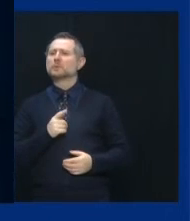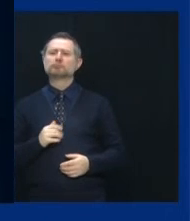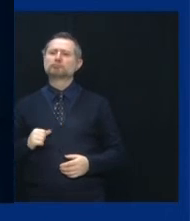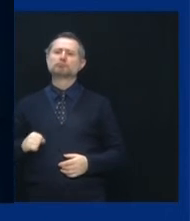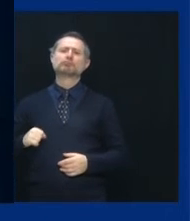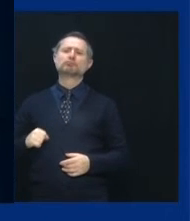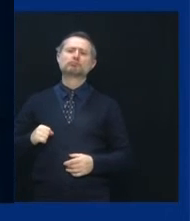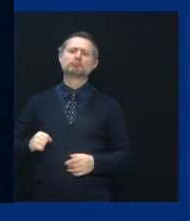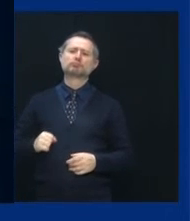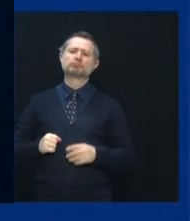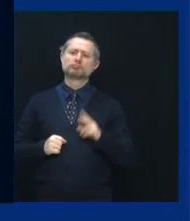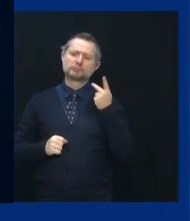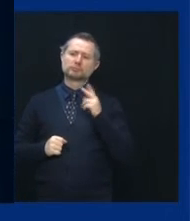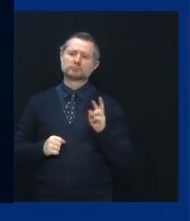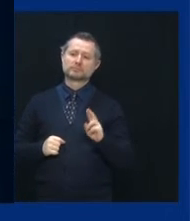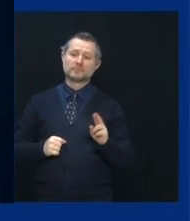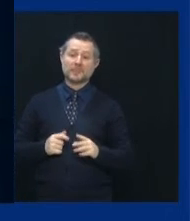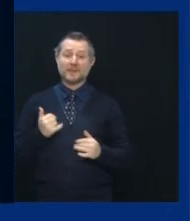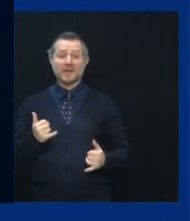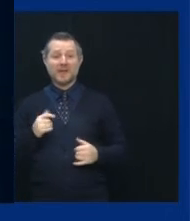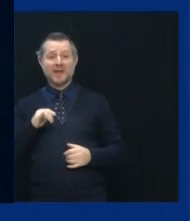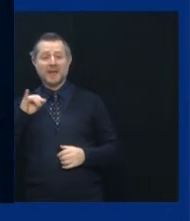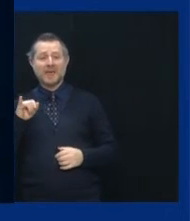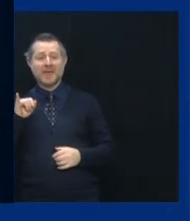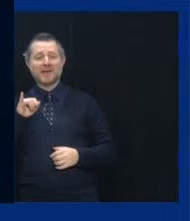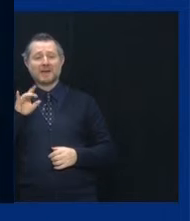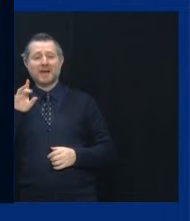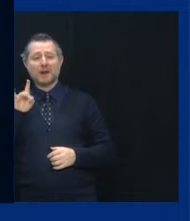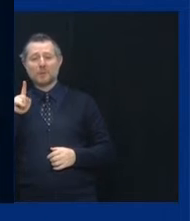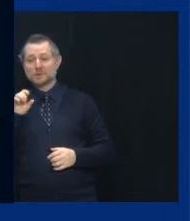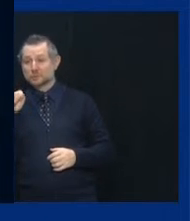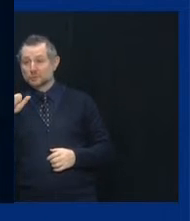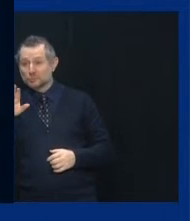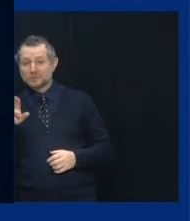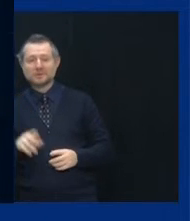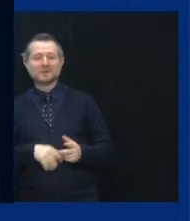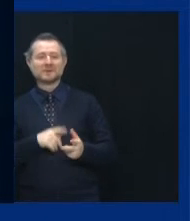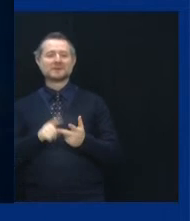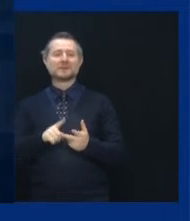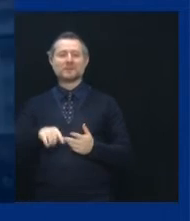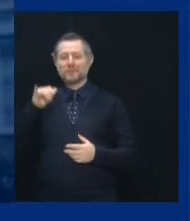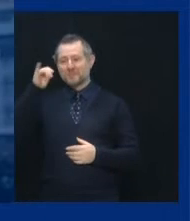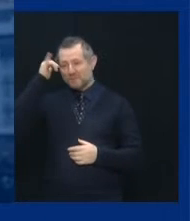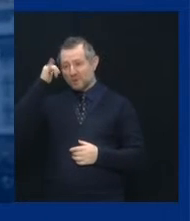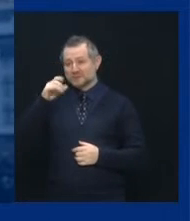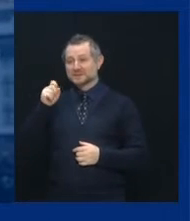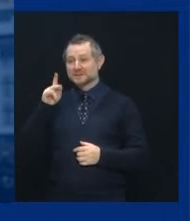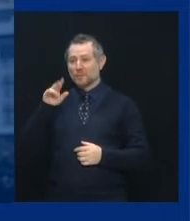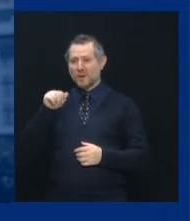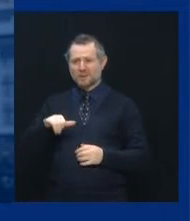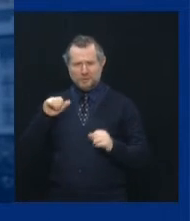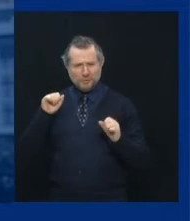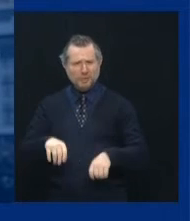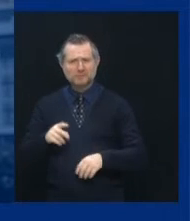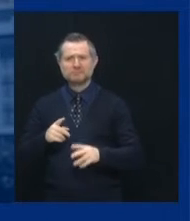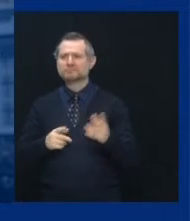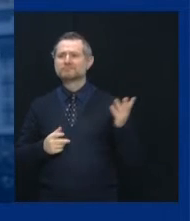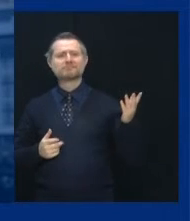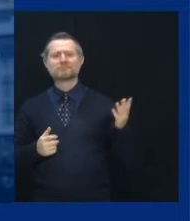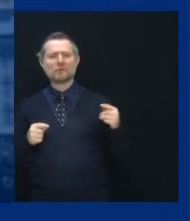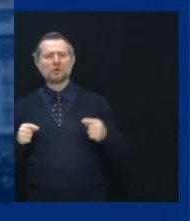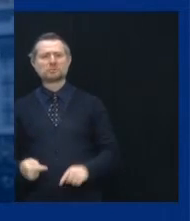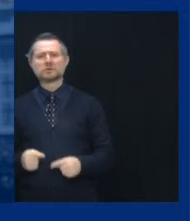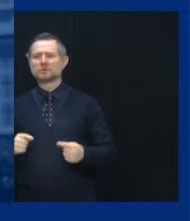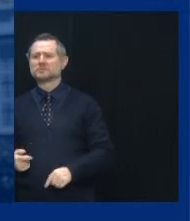I-81 in Syracuse, we could have been rebuilding. The Buffalo Skyway, they've done tremendous damage. And then